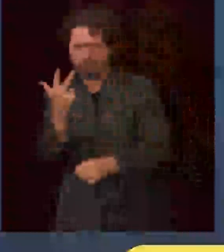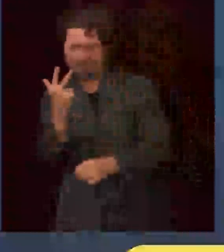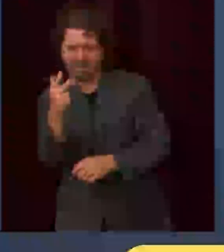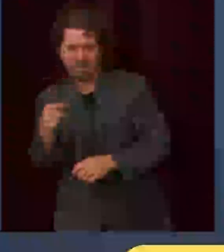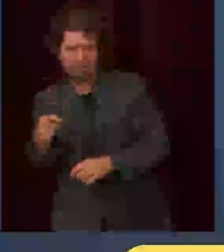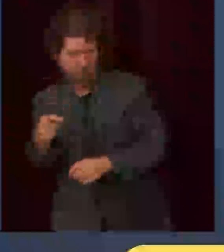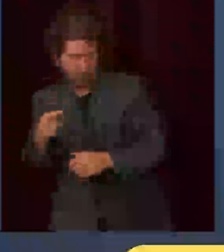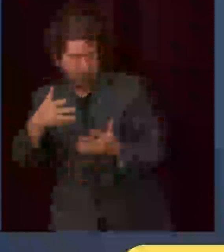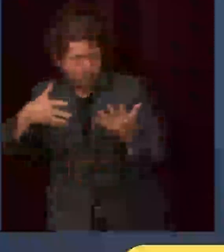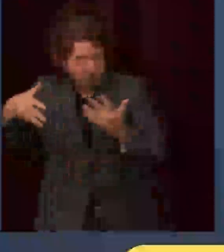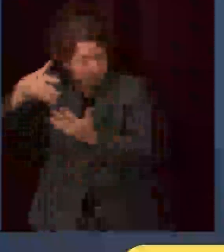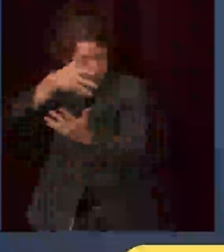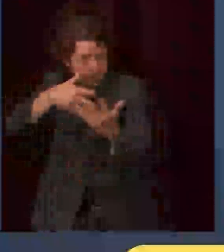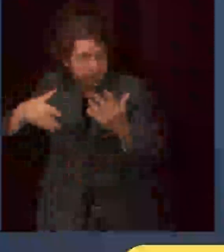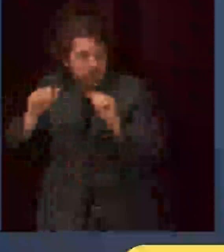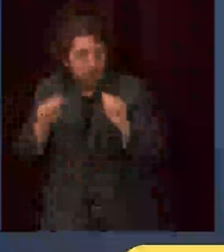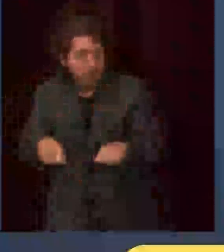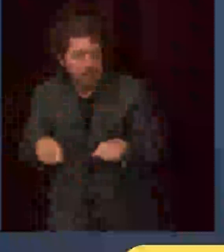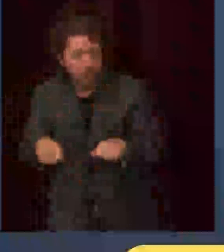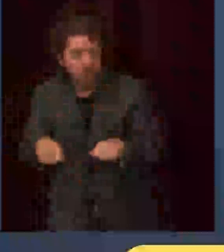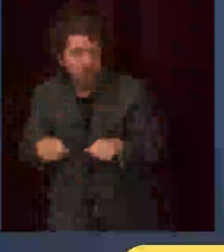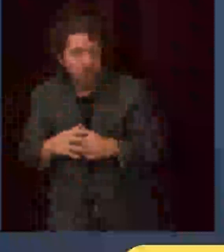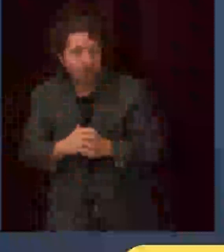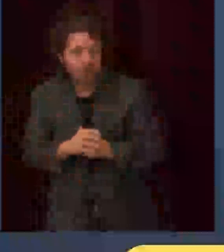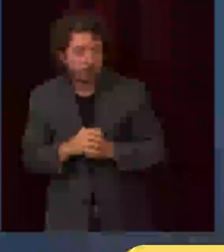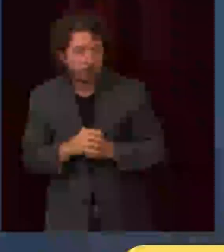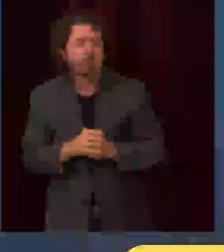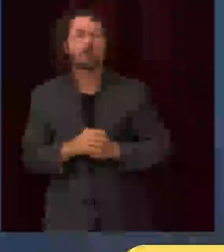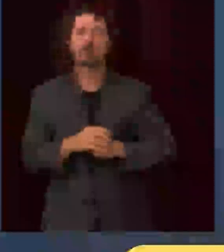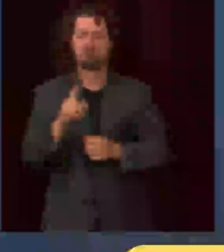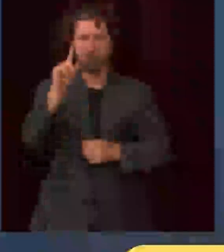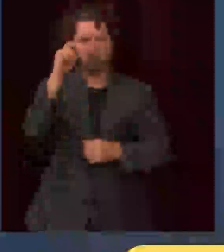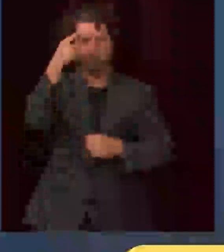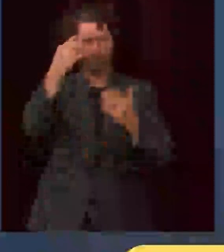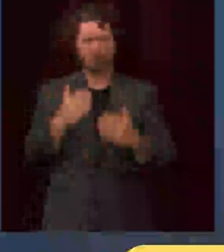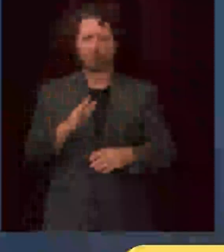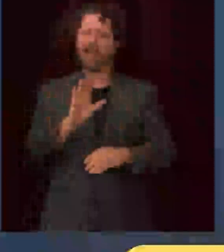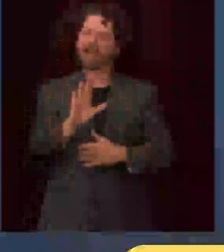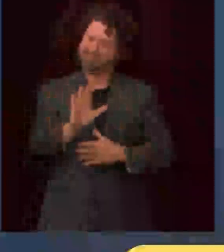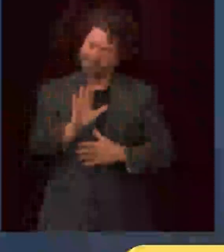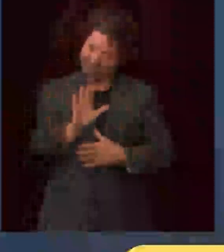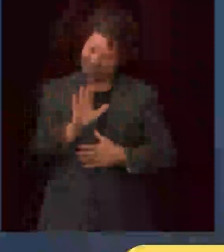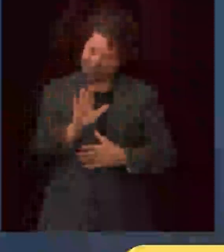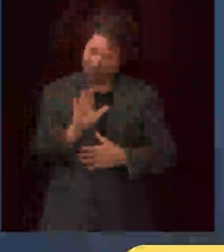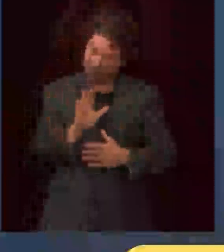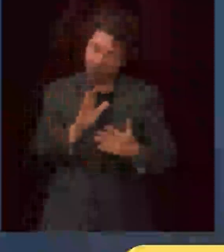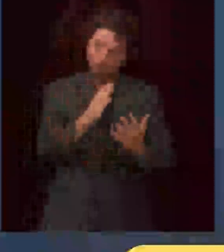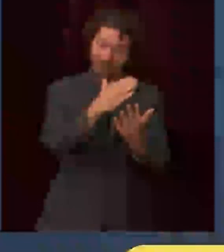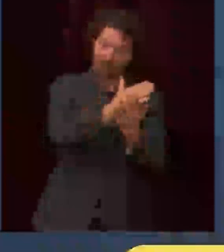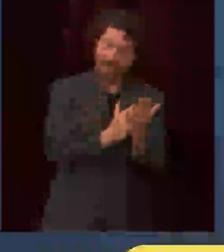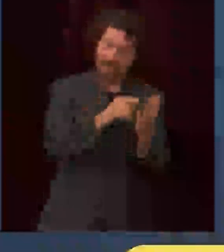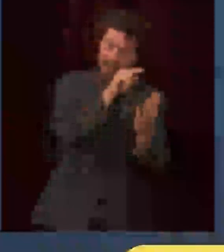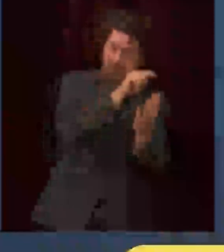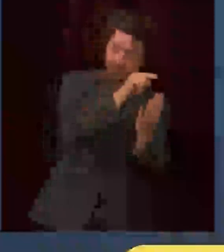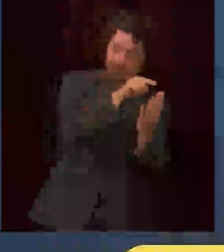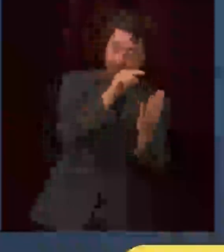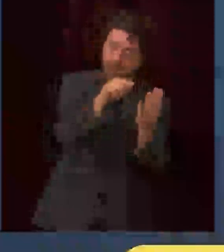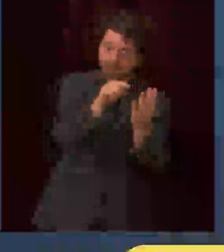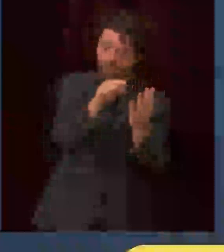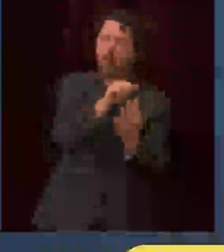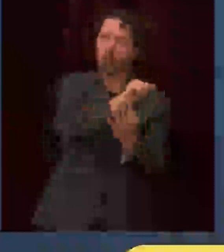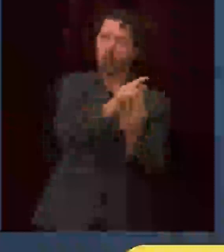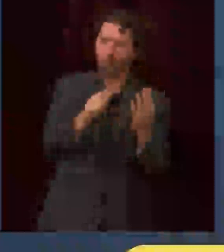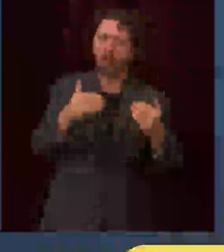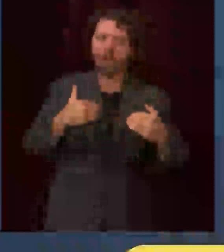to have transition. Schools largely are handled in their own lane, if you will. And so we're going to make